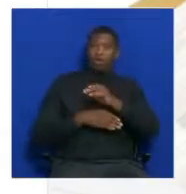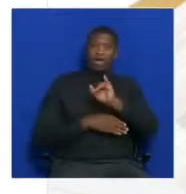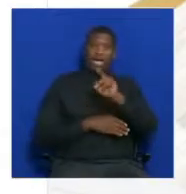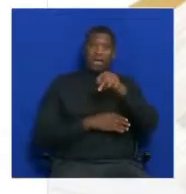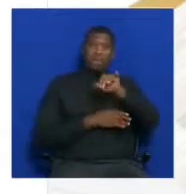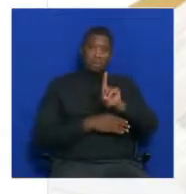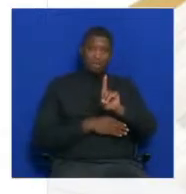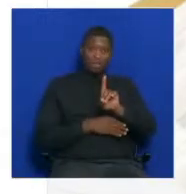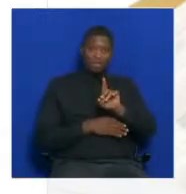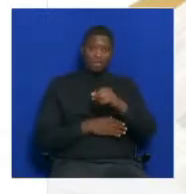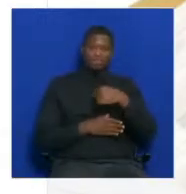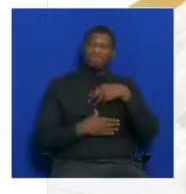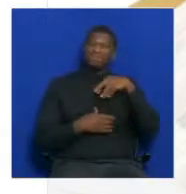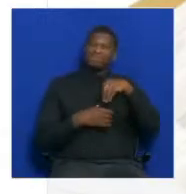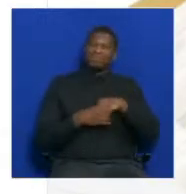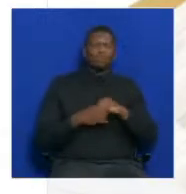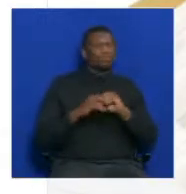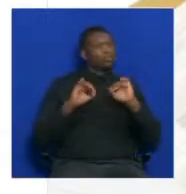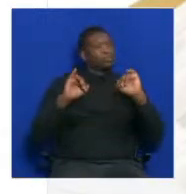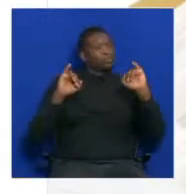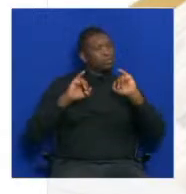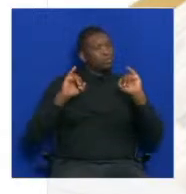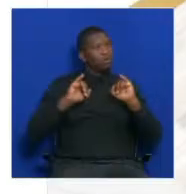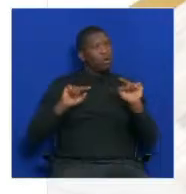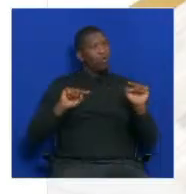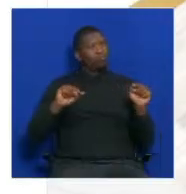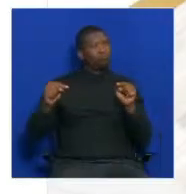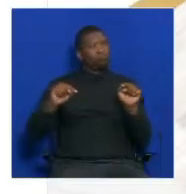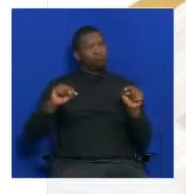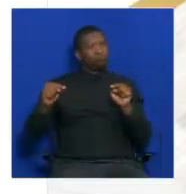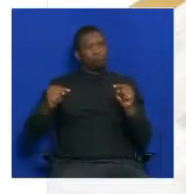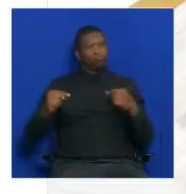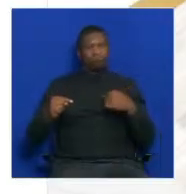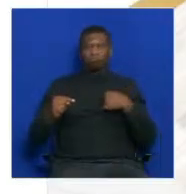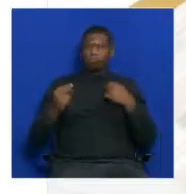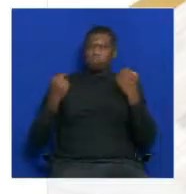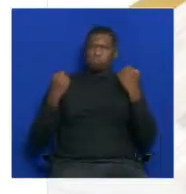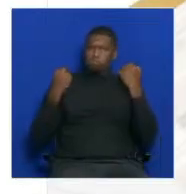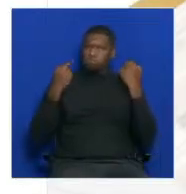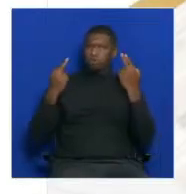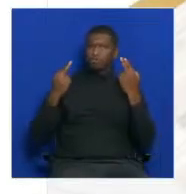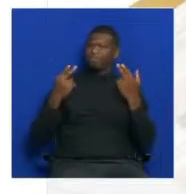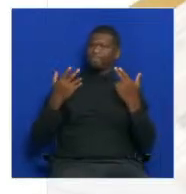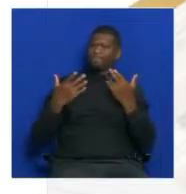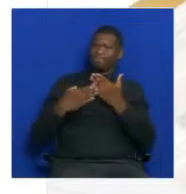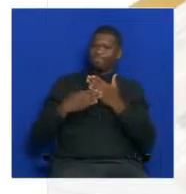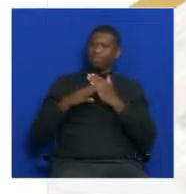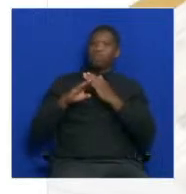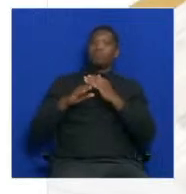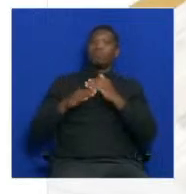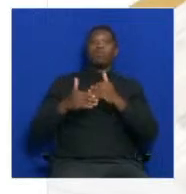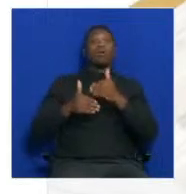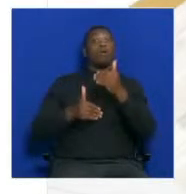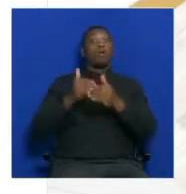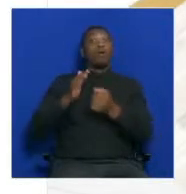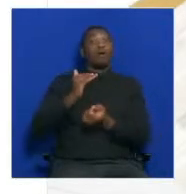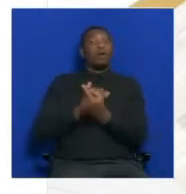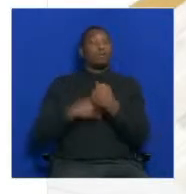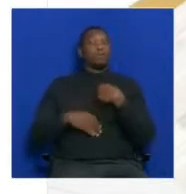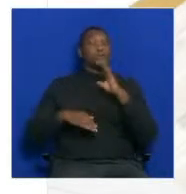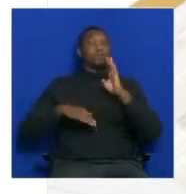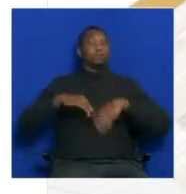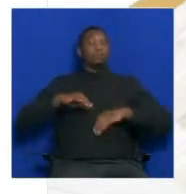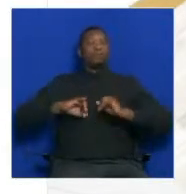conflicts. I stood my ground and I paid a heavy price for it. I